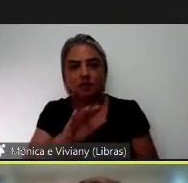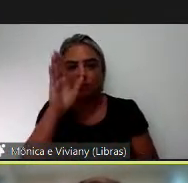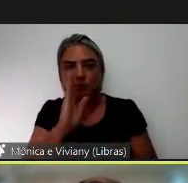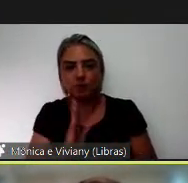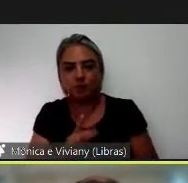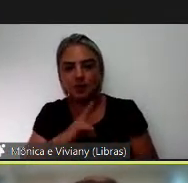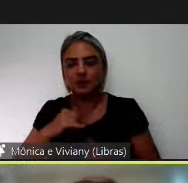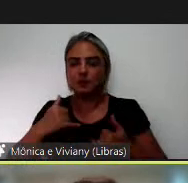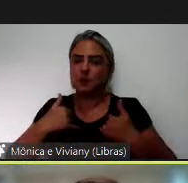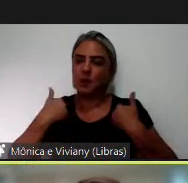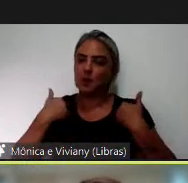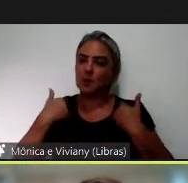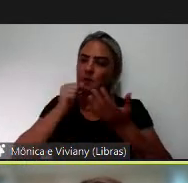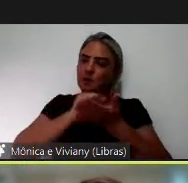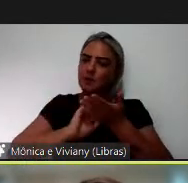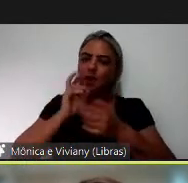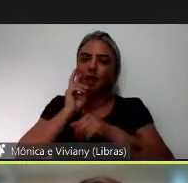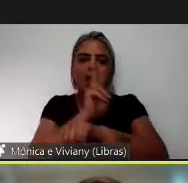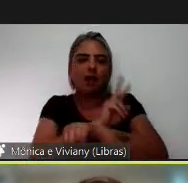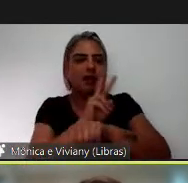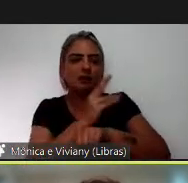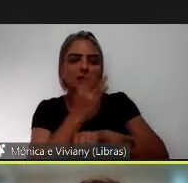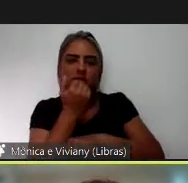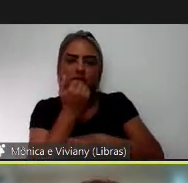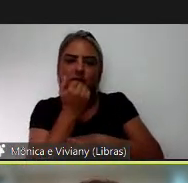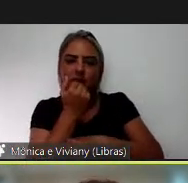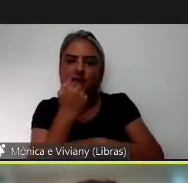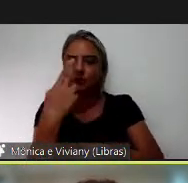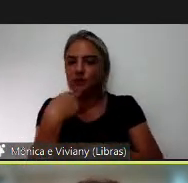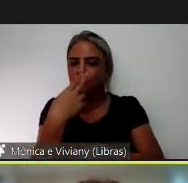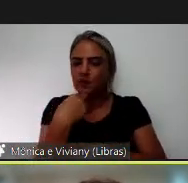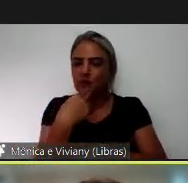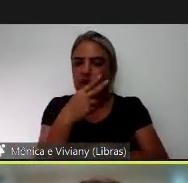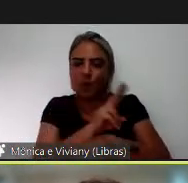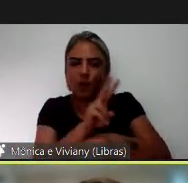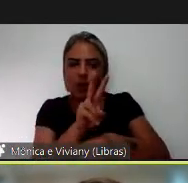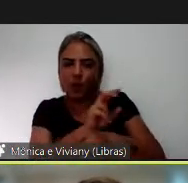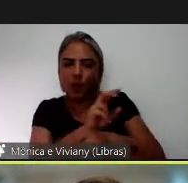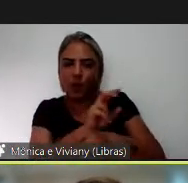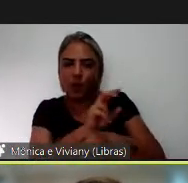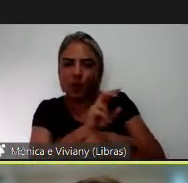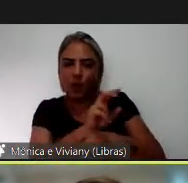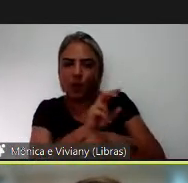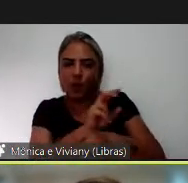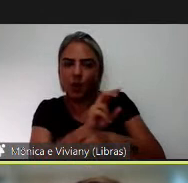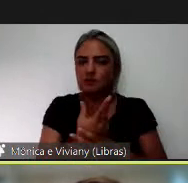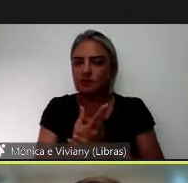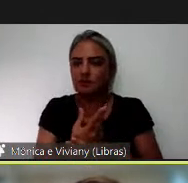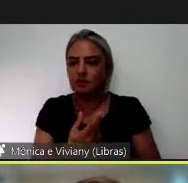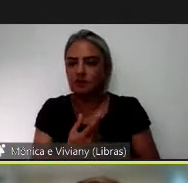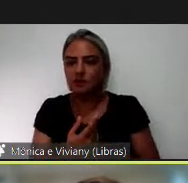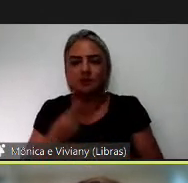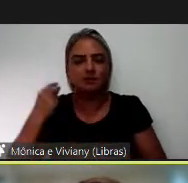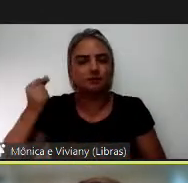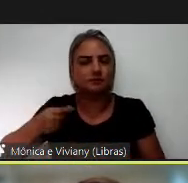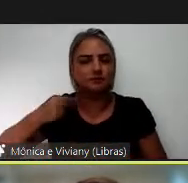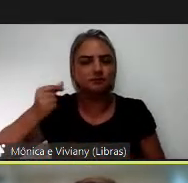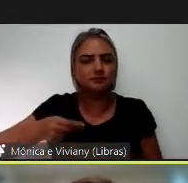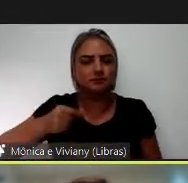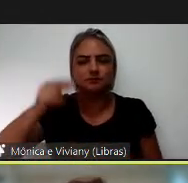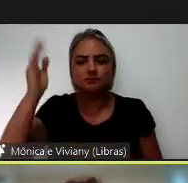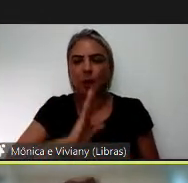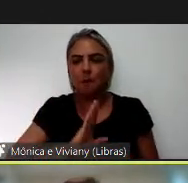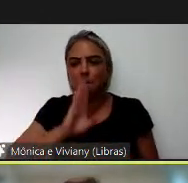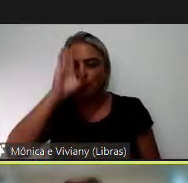Brazil, I think that we're very proud of an action that is food vigilance, which is an action that helps for a long time